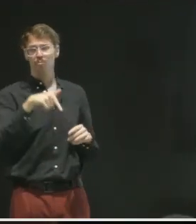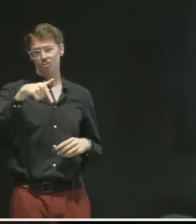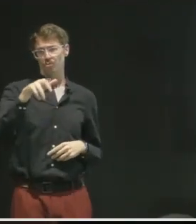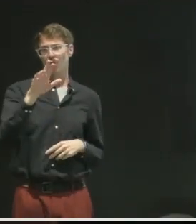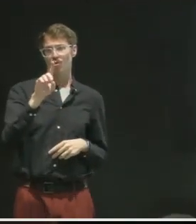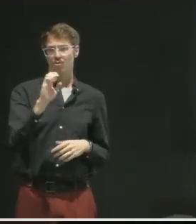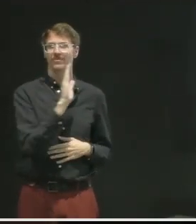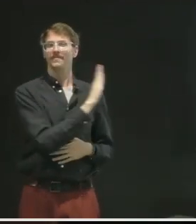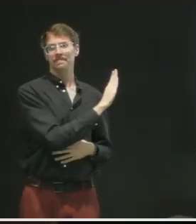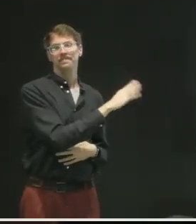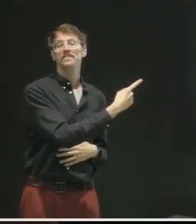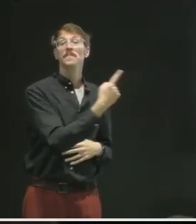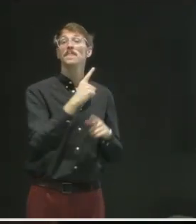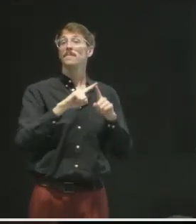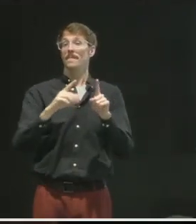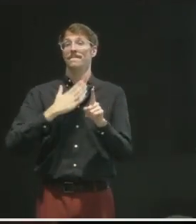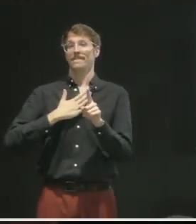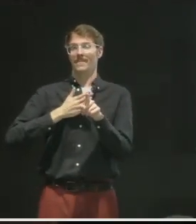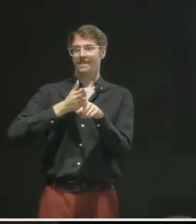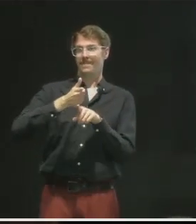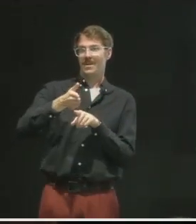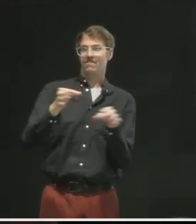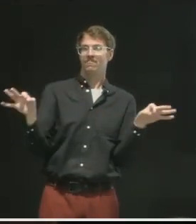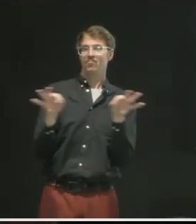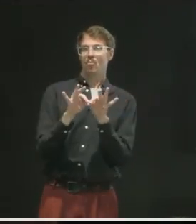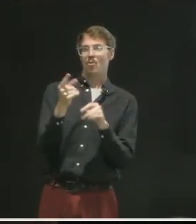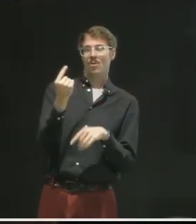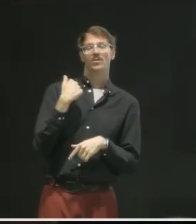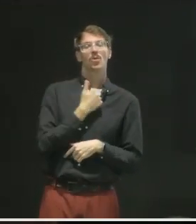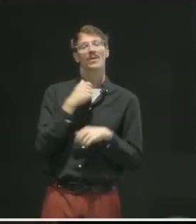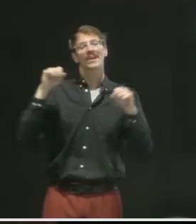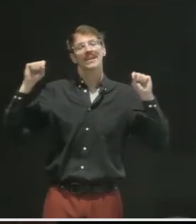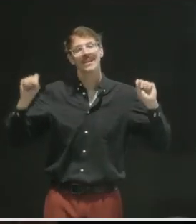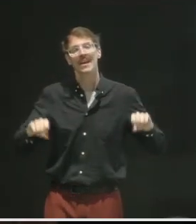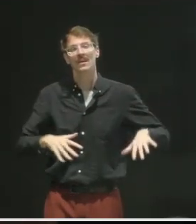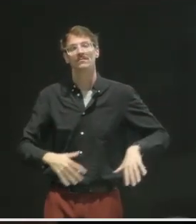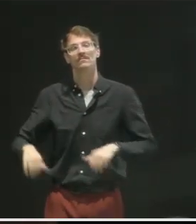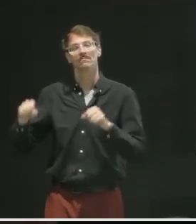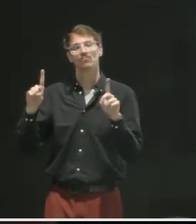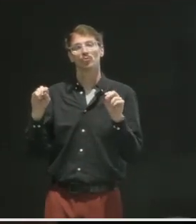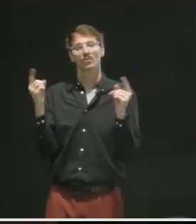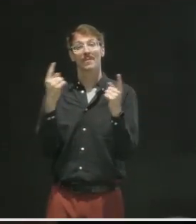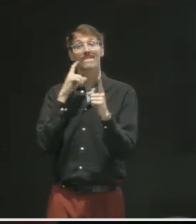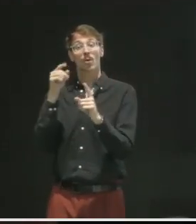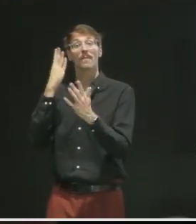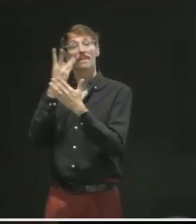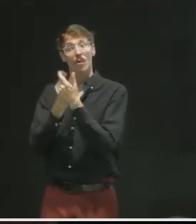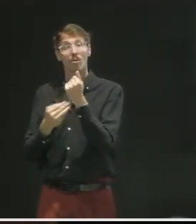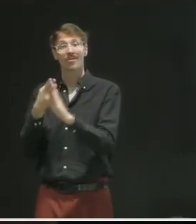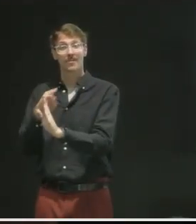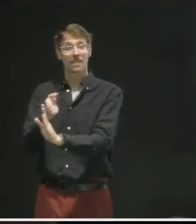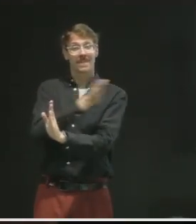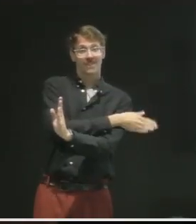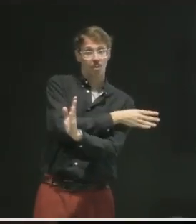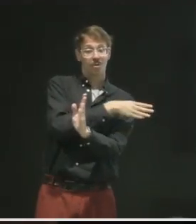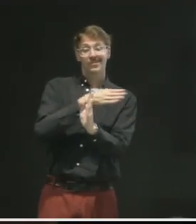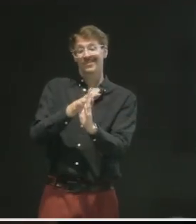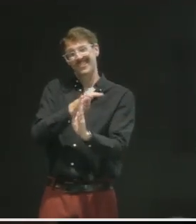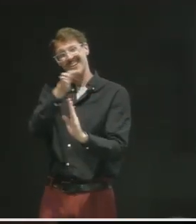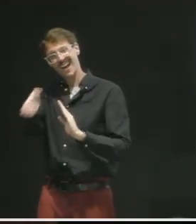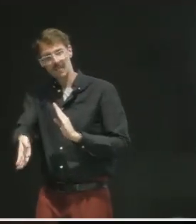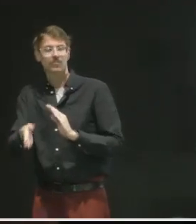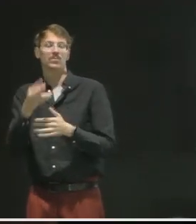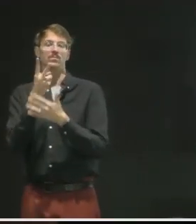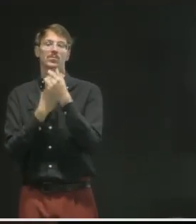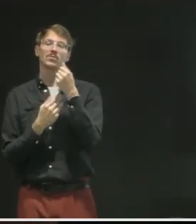code. But my main message is that we can do something both in preparedness and response. There's several ideas that we